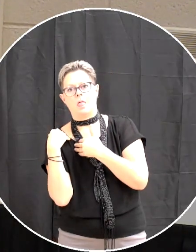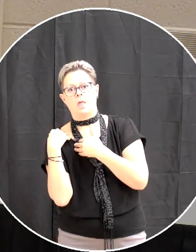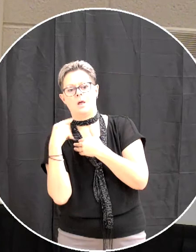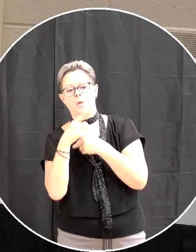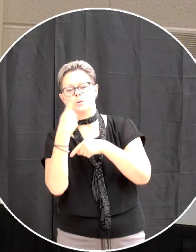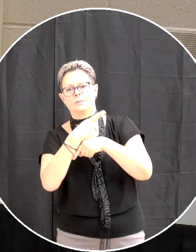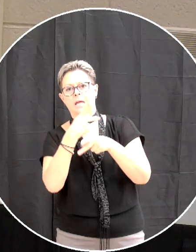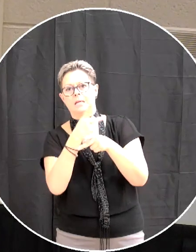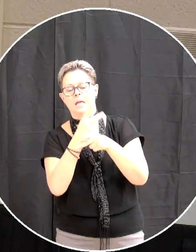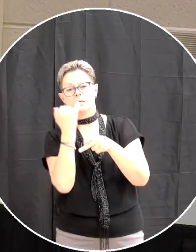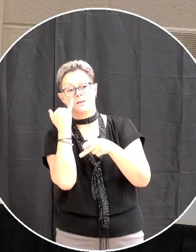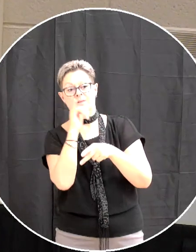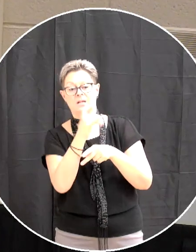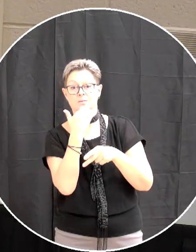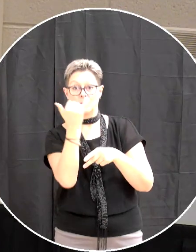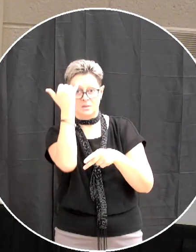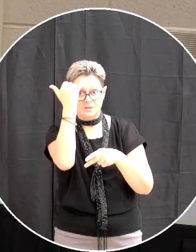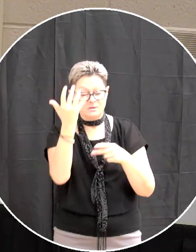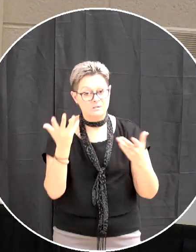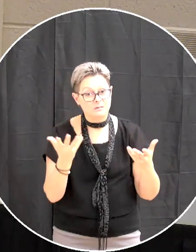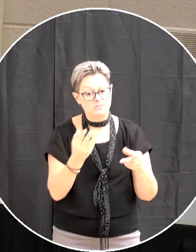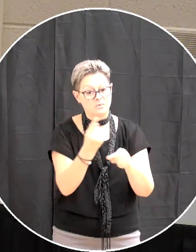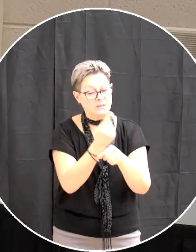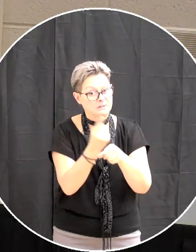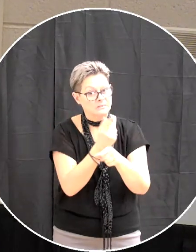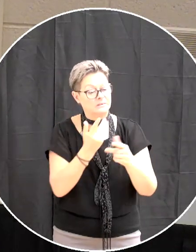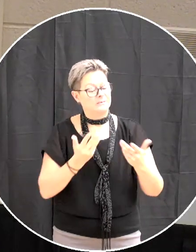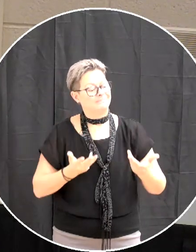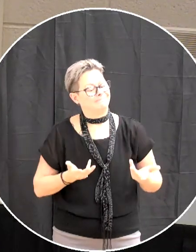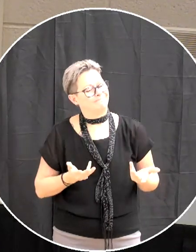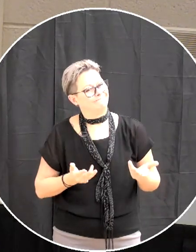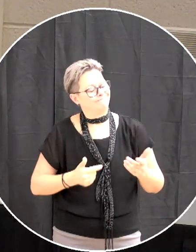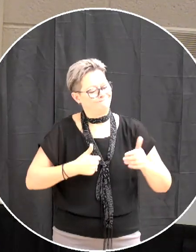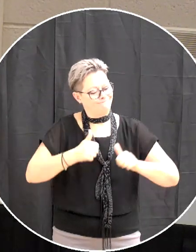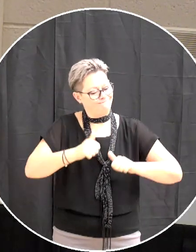daycares is perhaps the right thing to be doing right now.